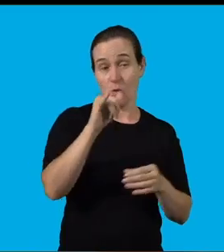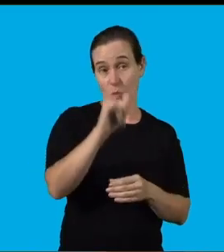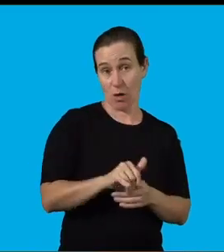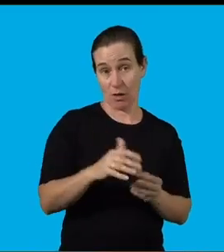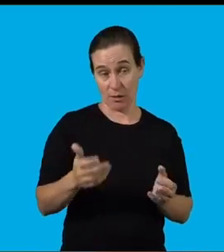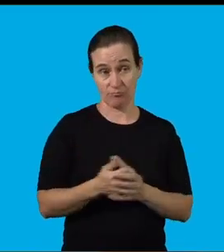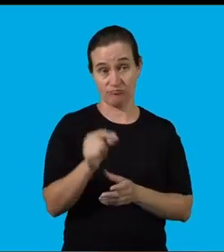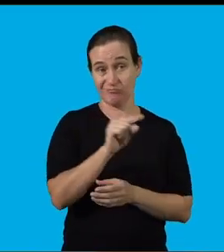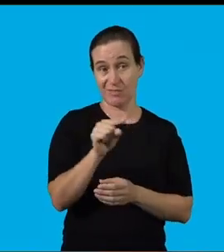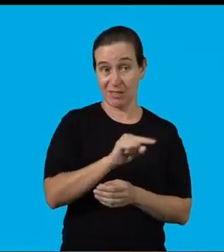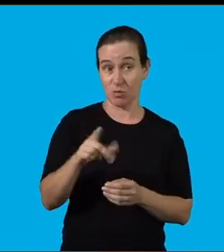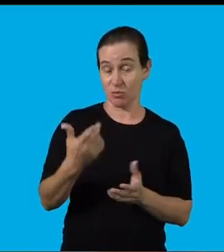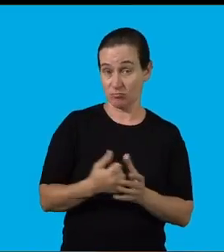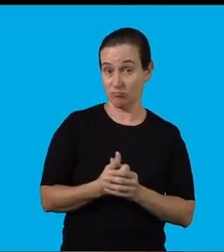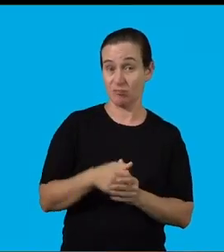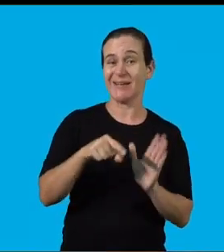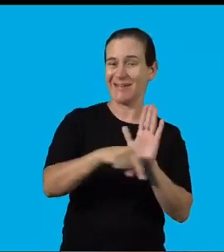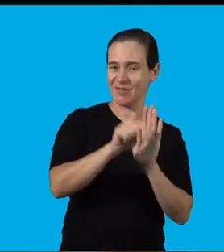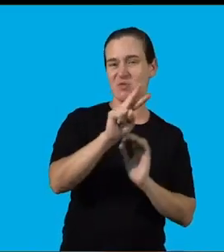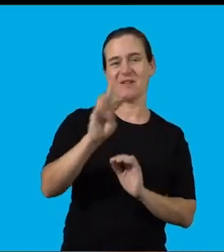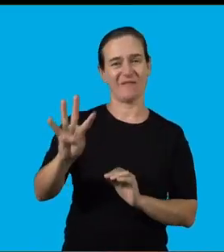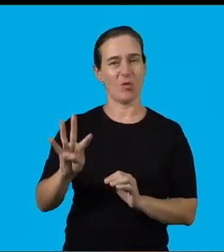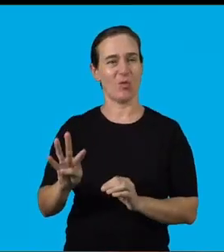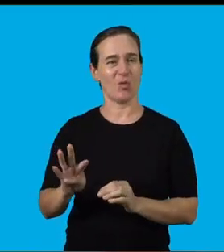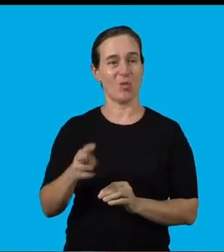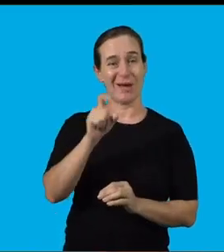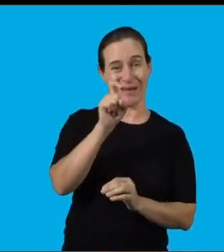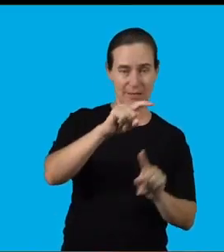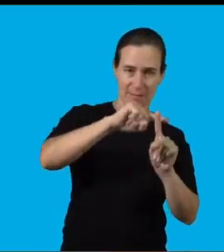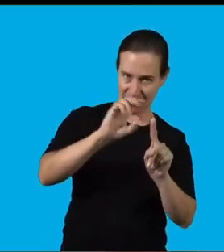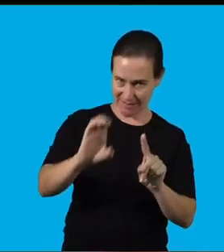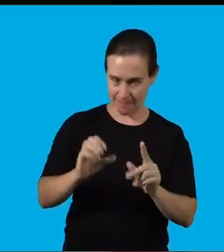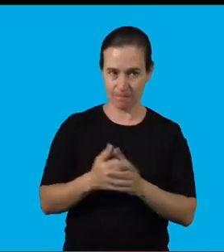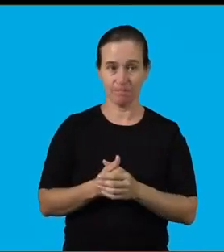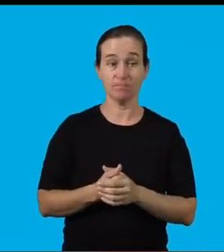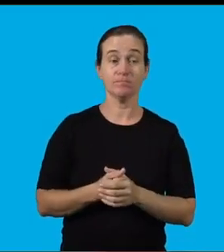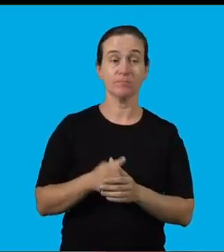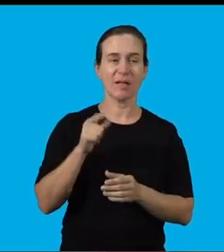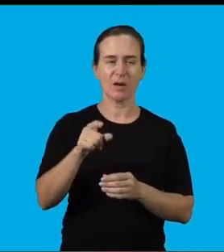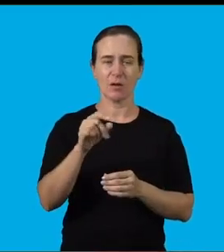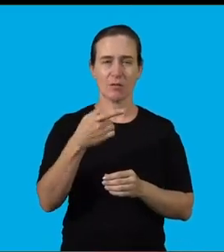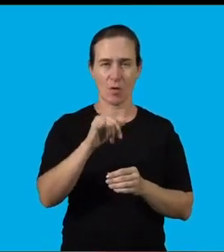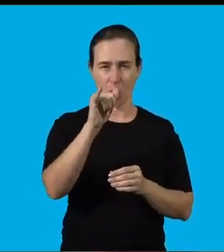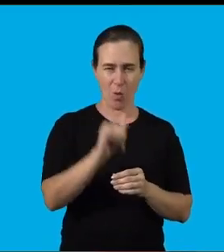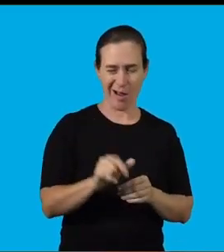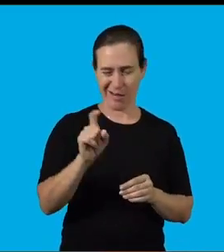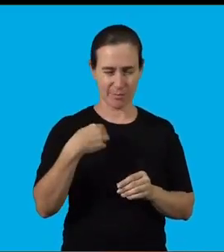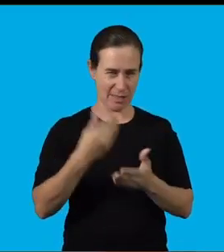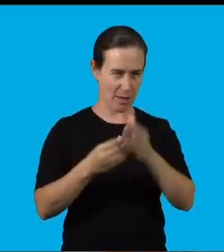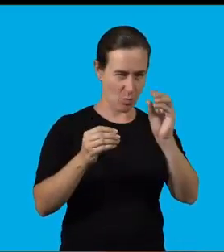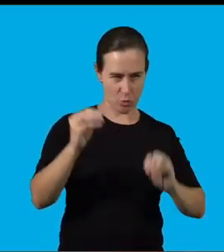y is equal to negative 24x plus c. I substitute the value for y and